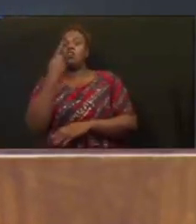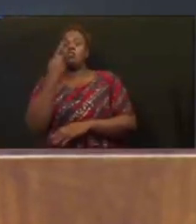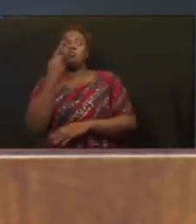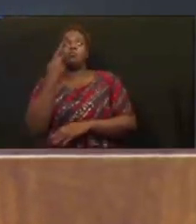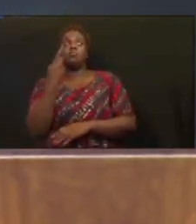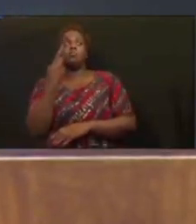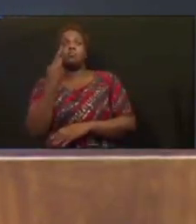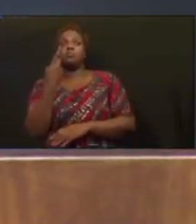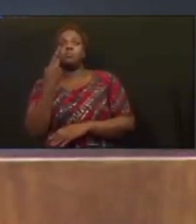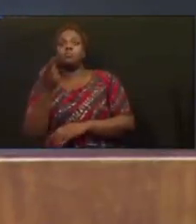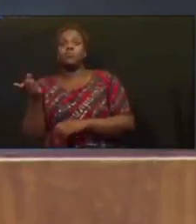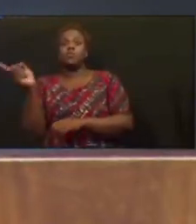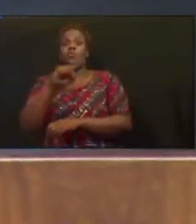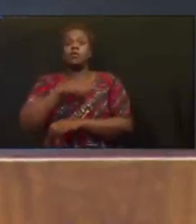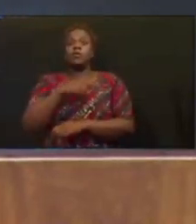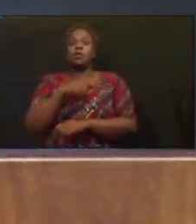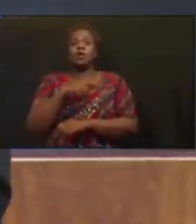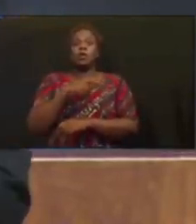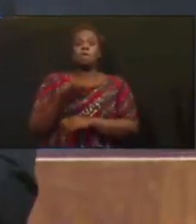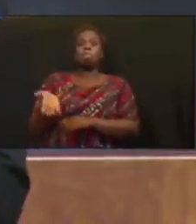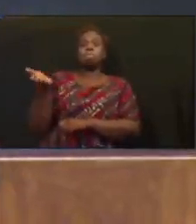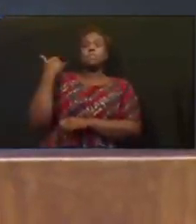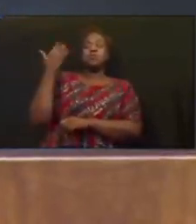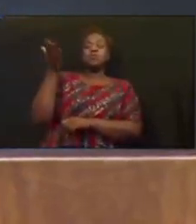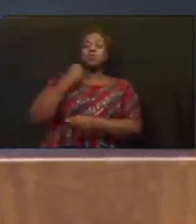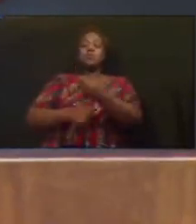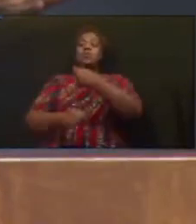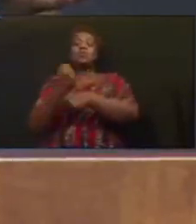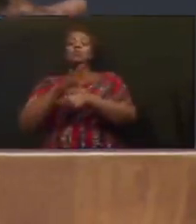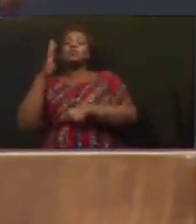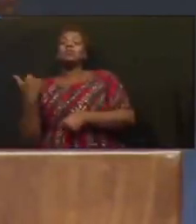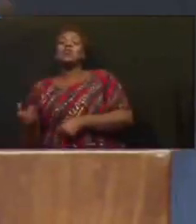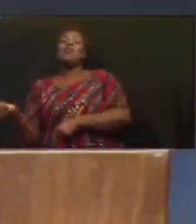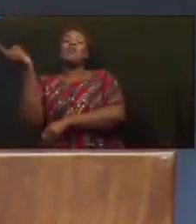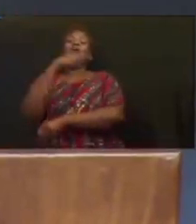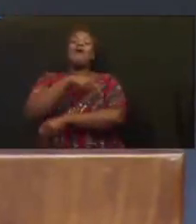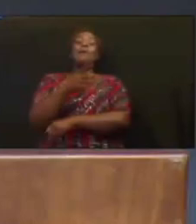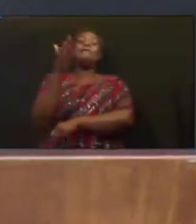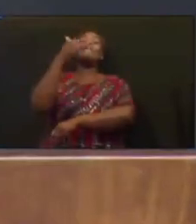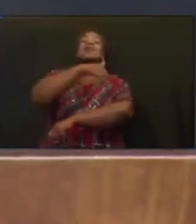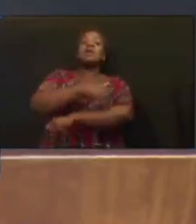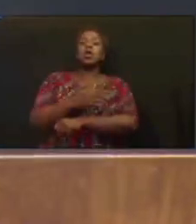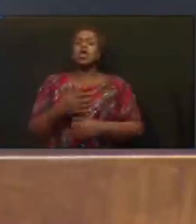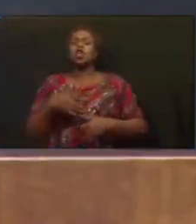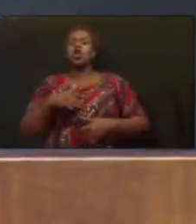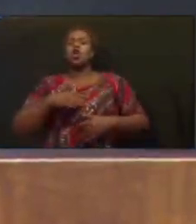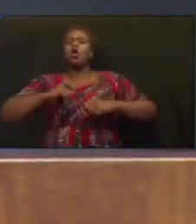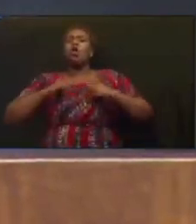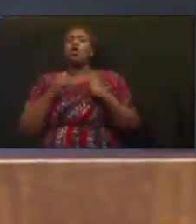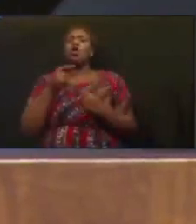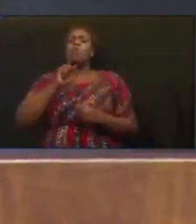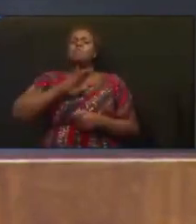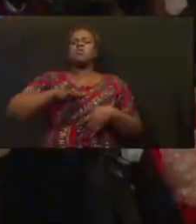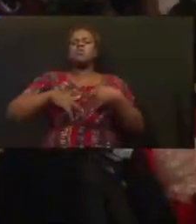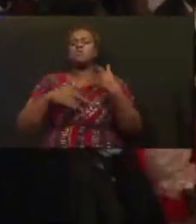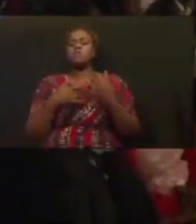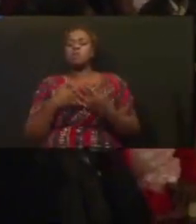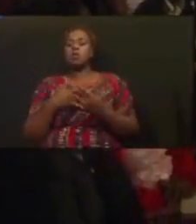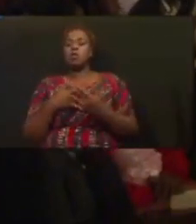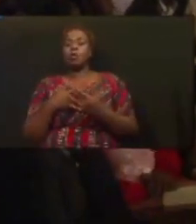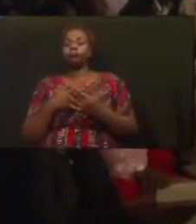God, you missed that move. Now I am coming again. I hope you will be sensitive. Listen. In Genesis